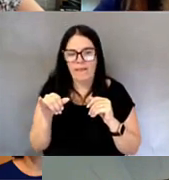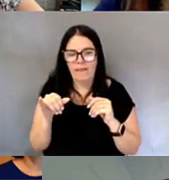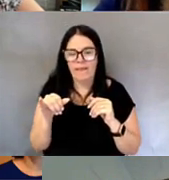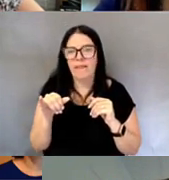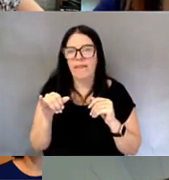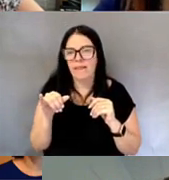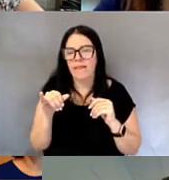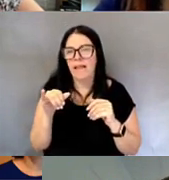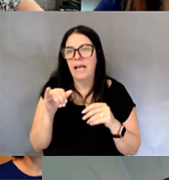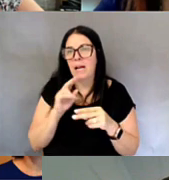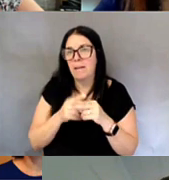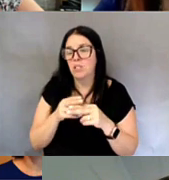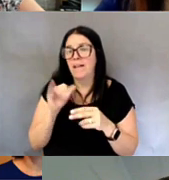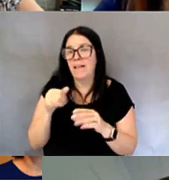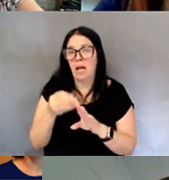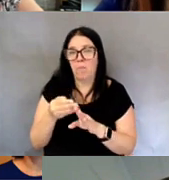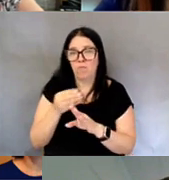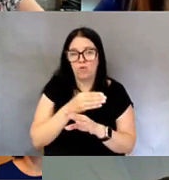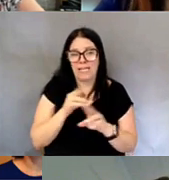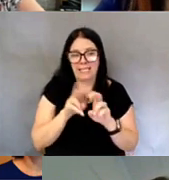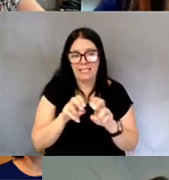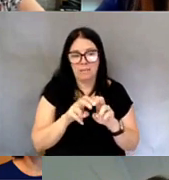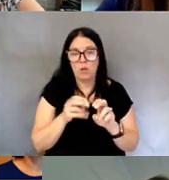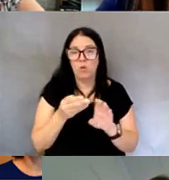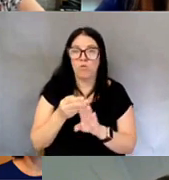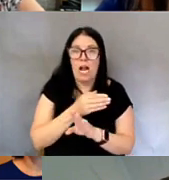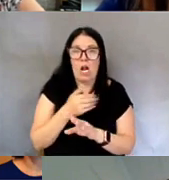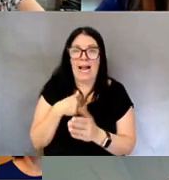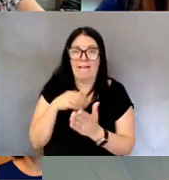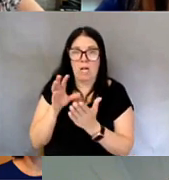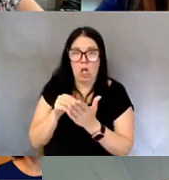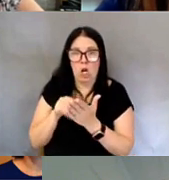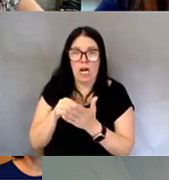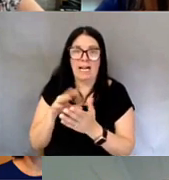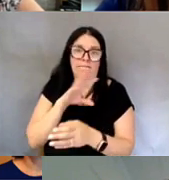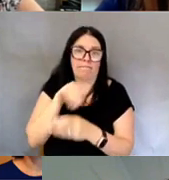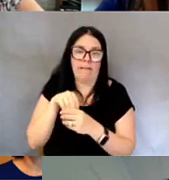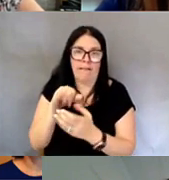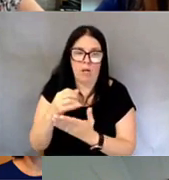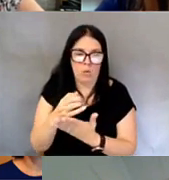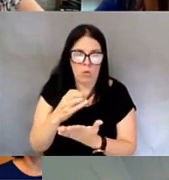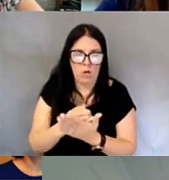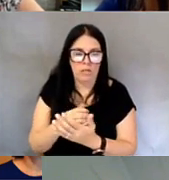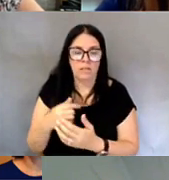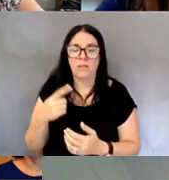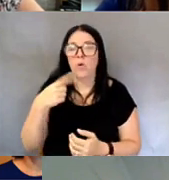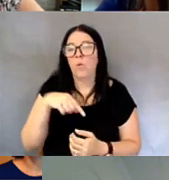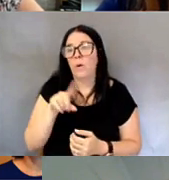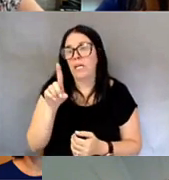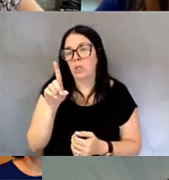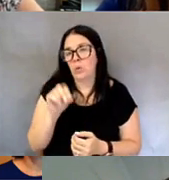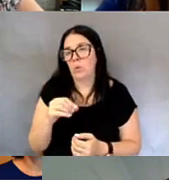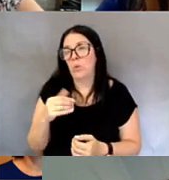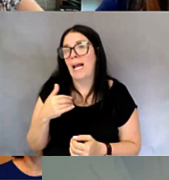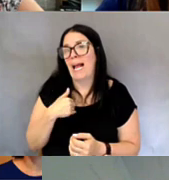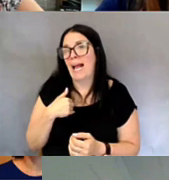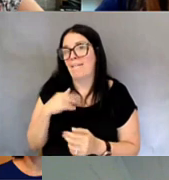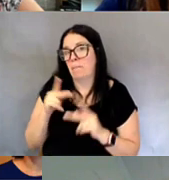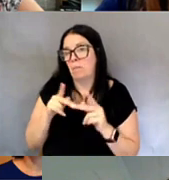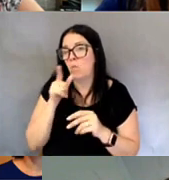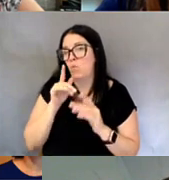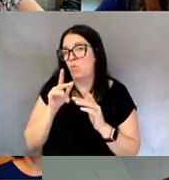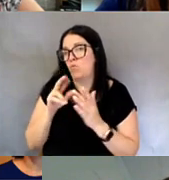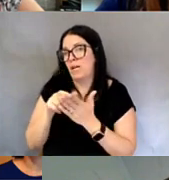about doing like the pre-assessments prior to having the learner come into the course. Because sometimes, we have people, they'll register virtually. They haven't